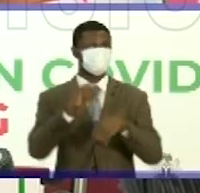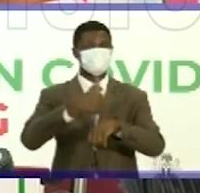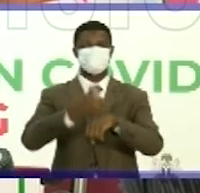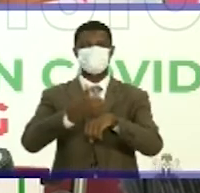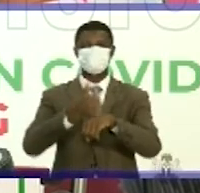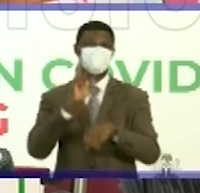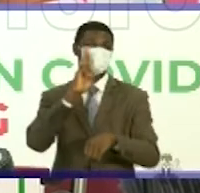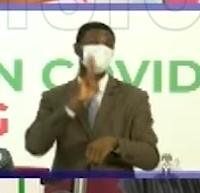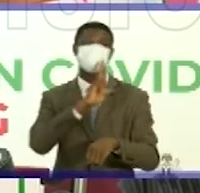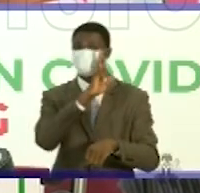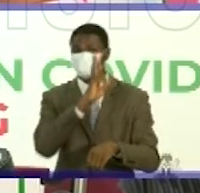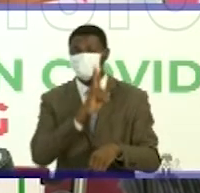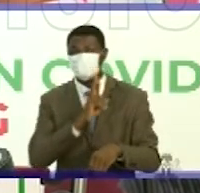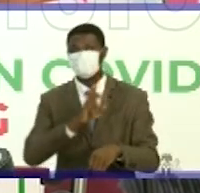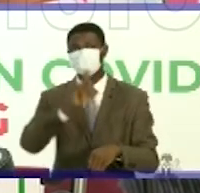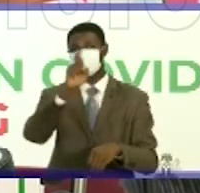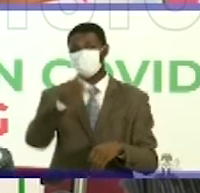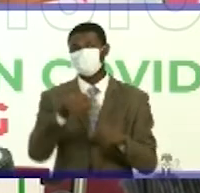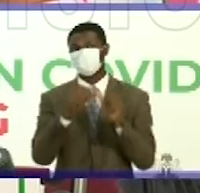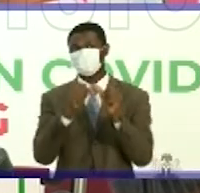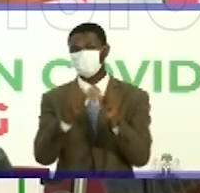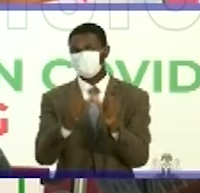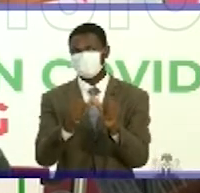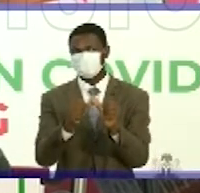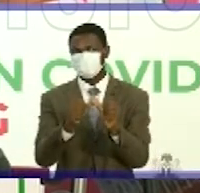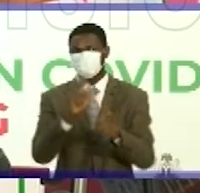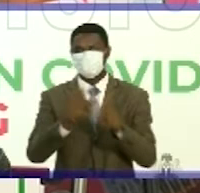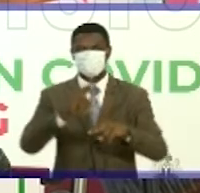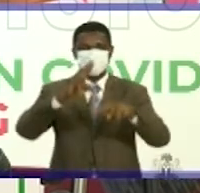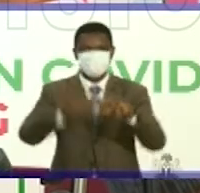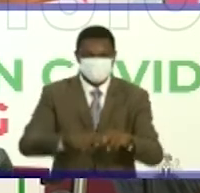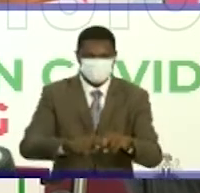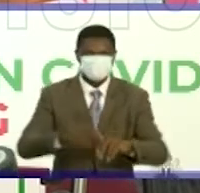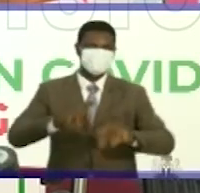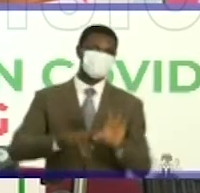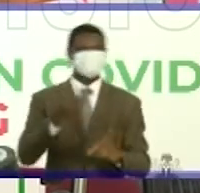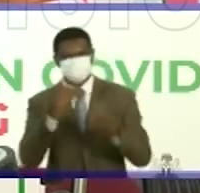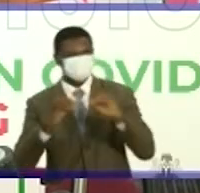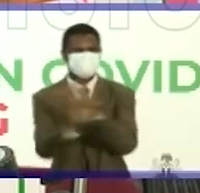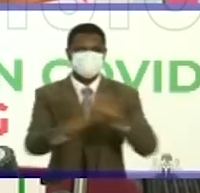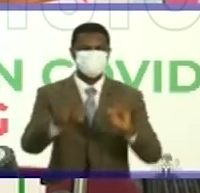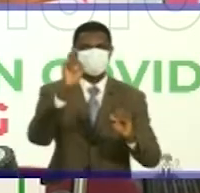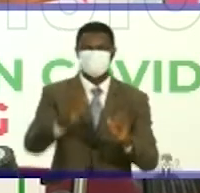Restaurants to maintain the takeaway/delivery system until